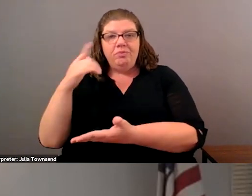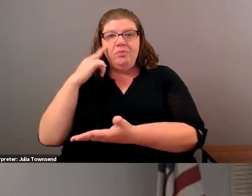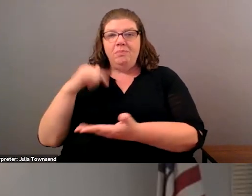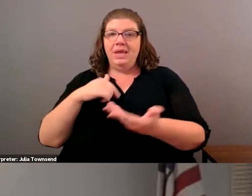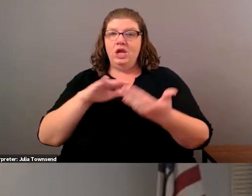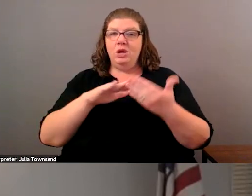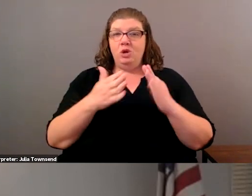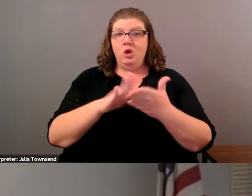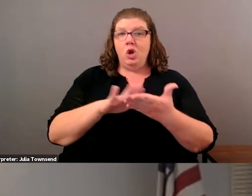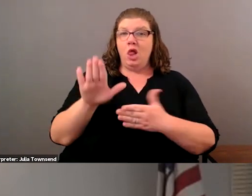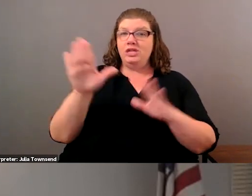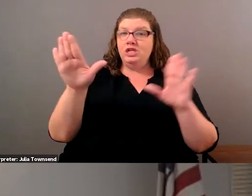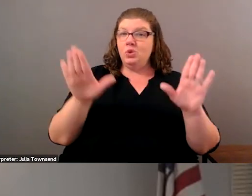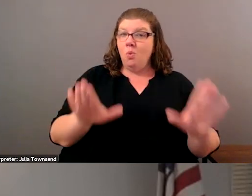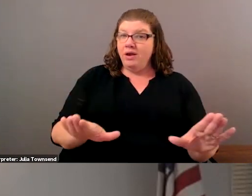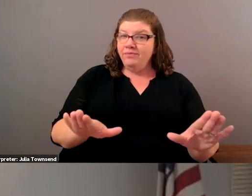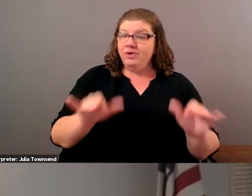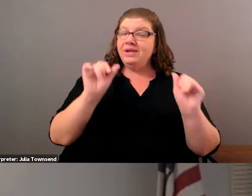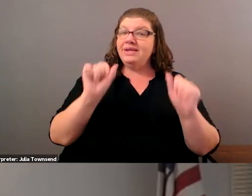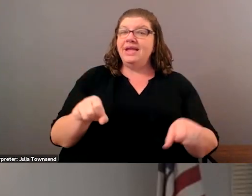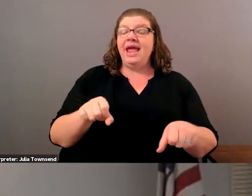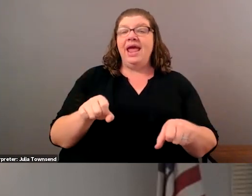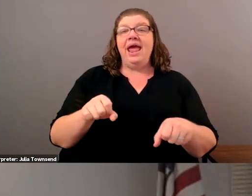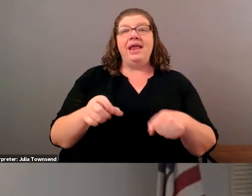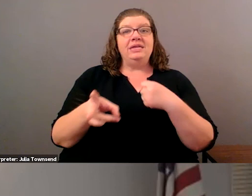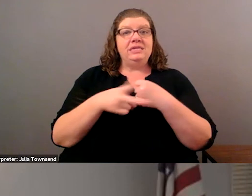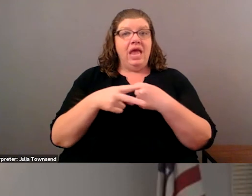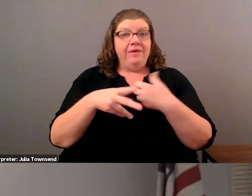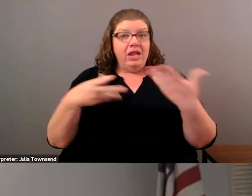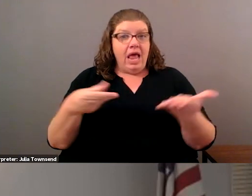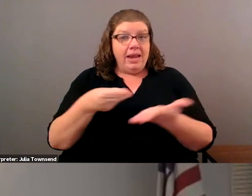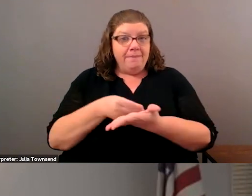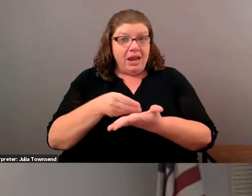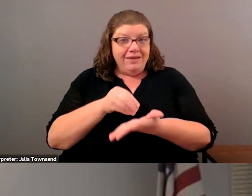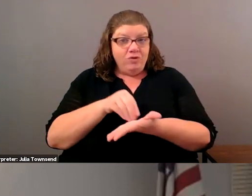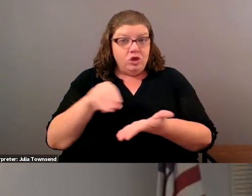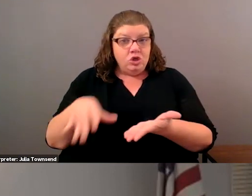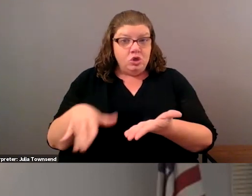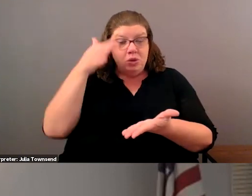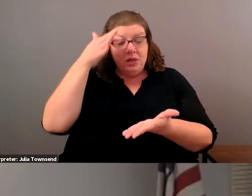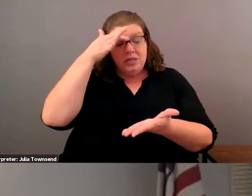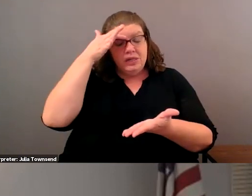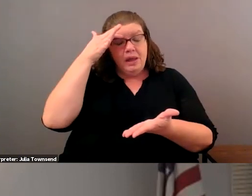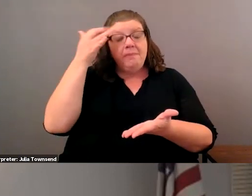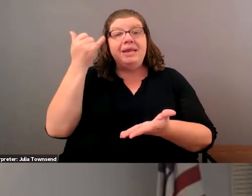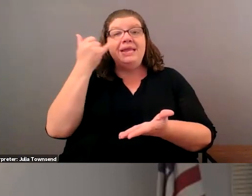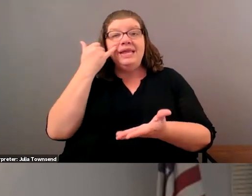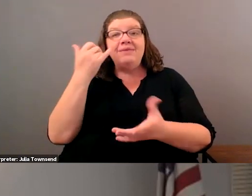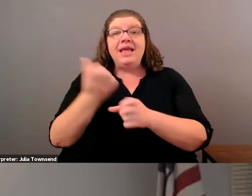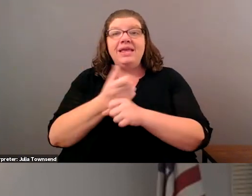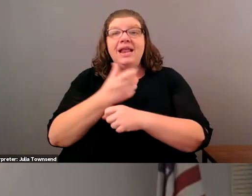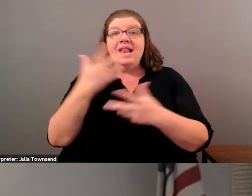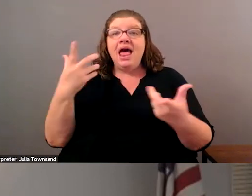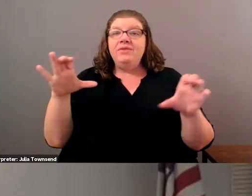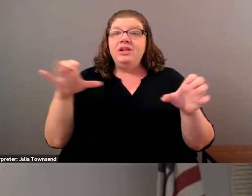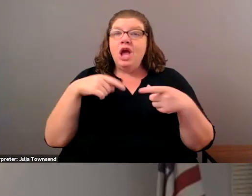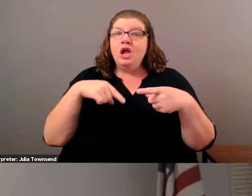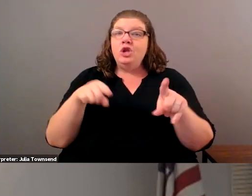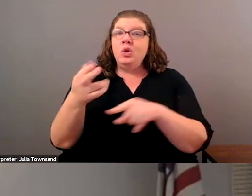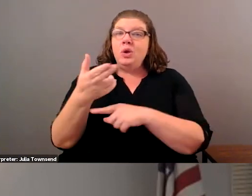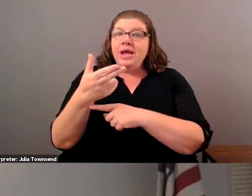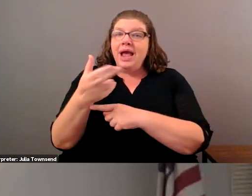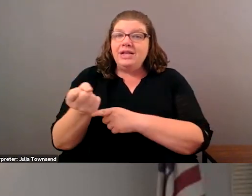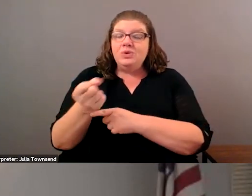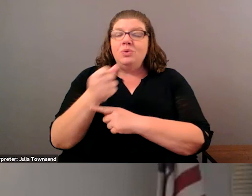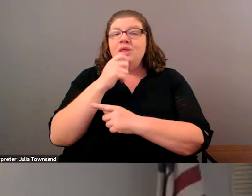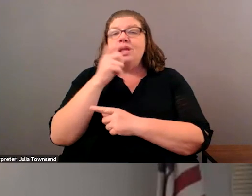is wonderful. It can save, a family money and student. But if they get a lot of this done in high school, they don't have to